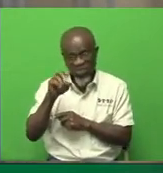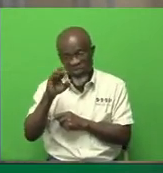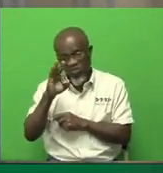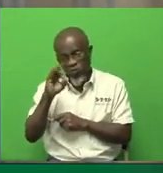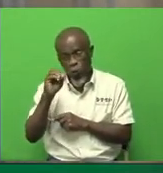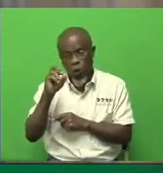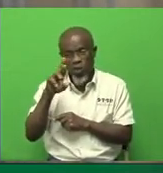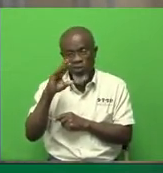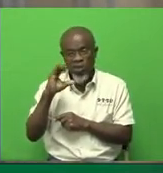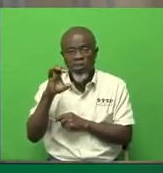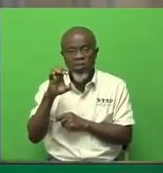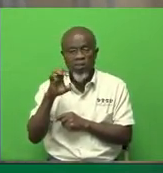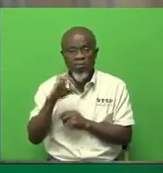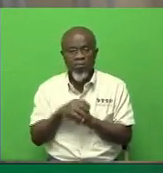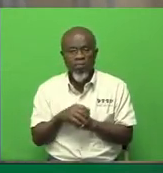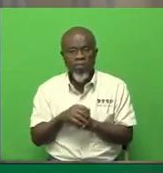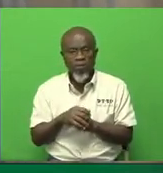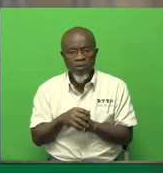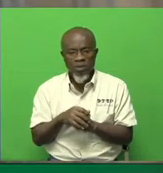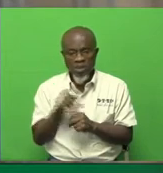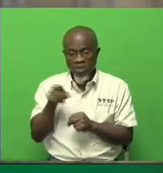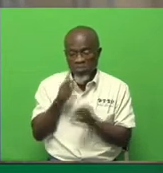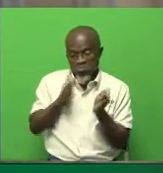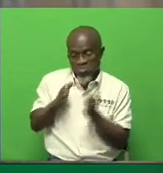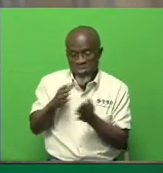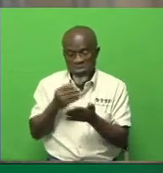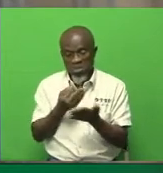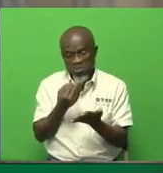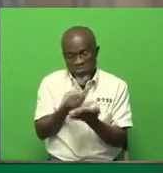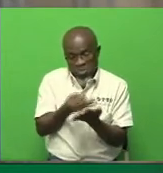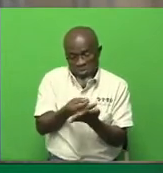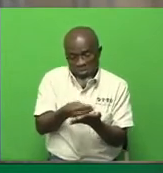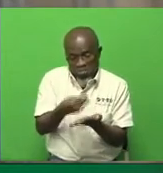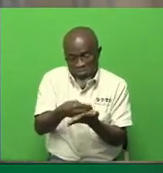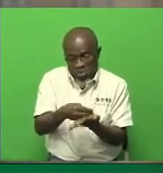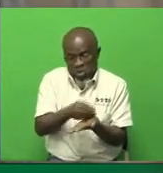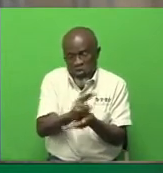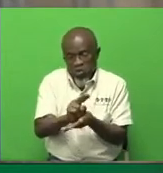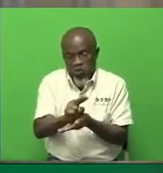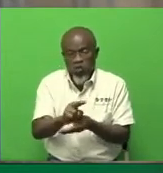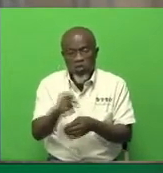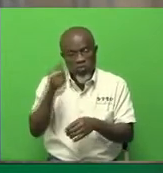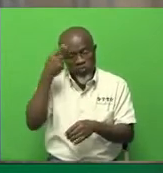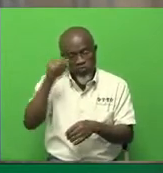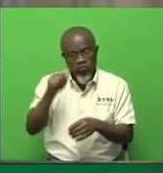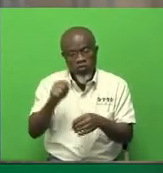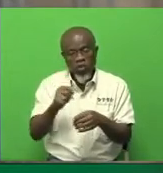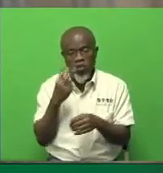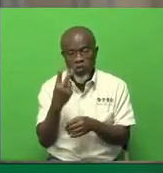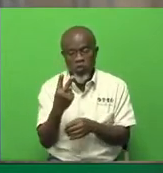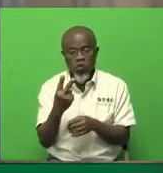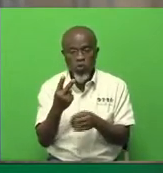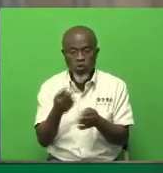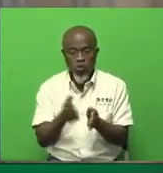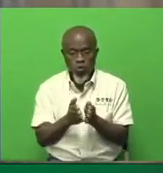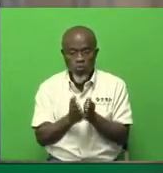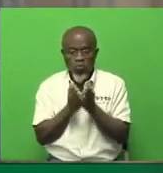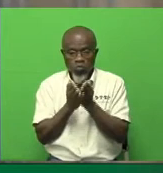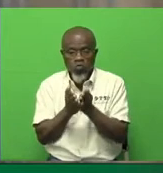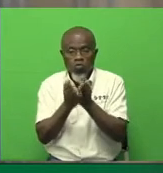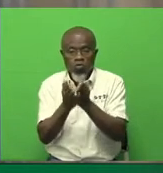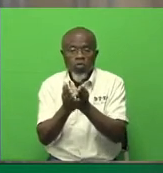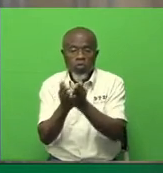told us they plan to spend money to facilitate accommodation for two Cape class vessels that they rushed to buy